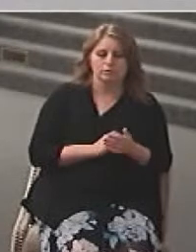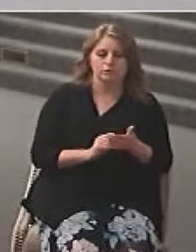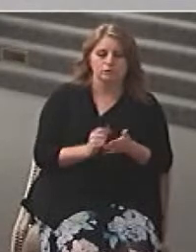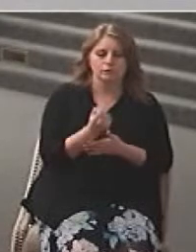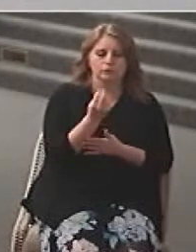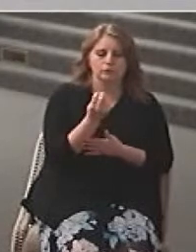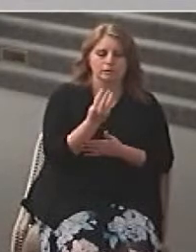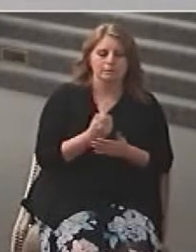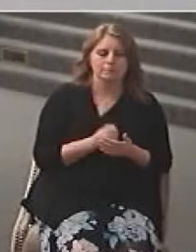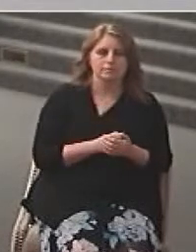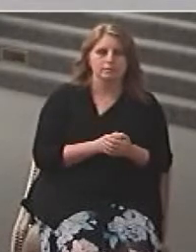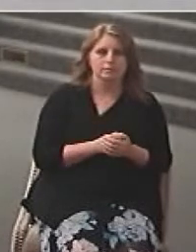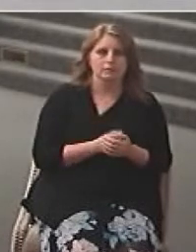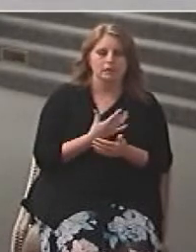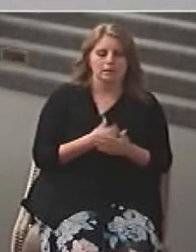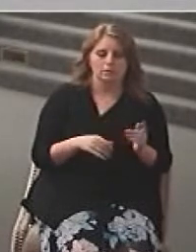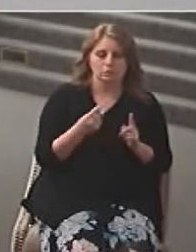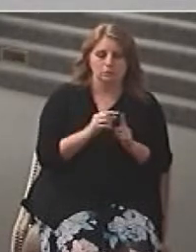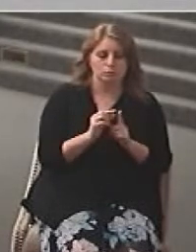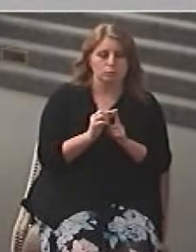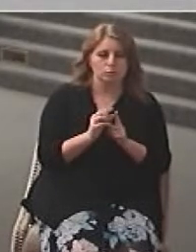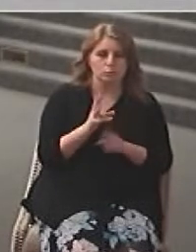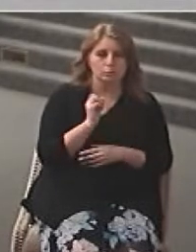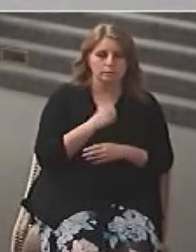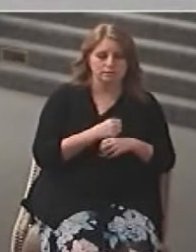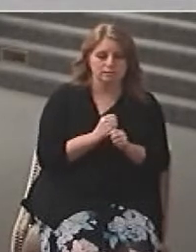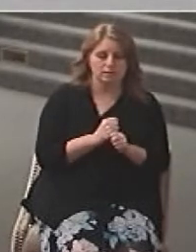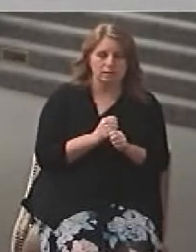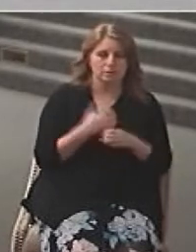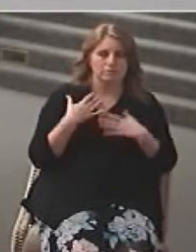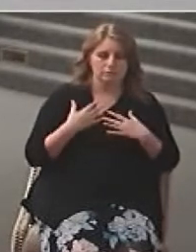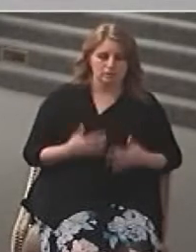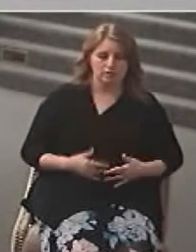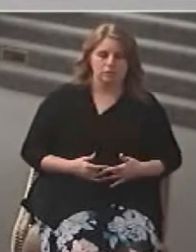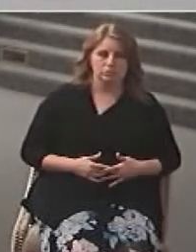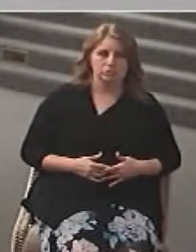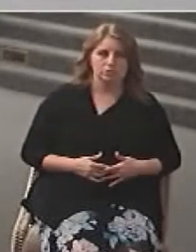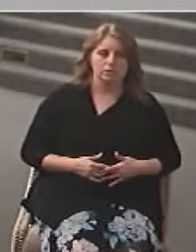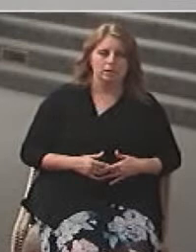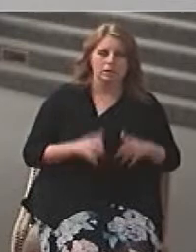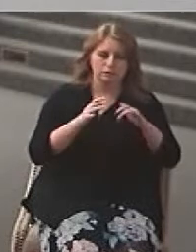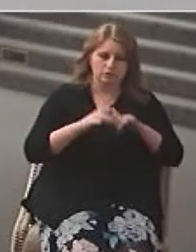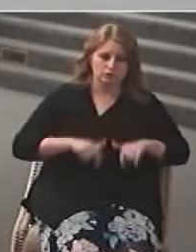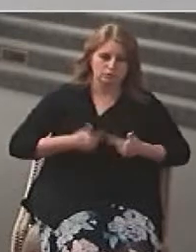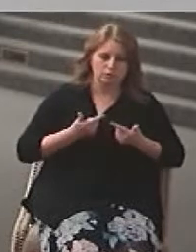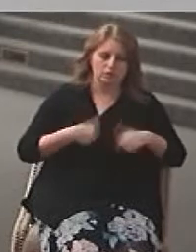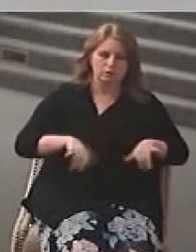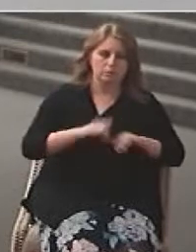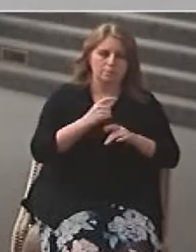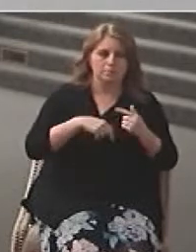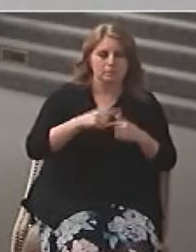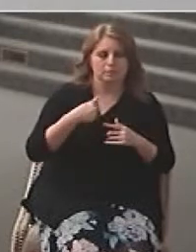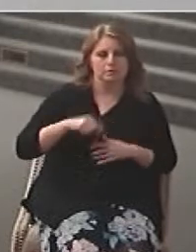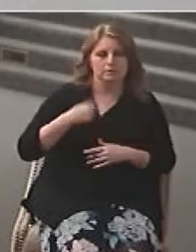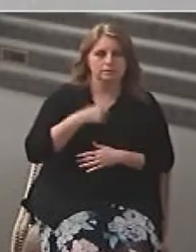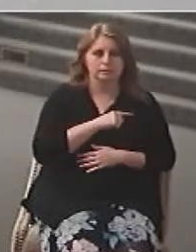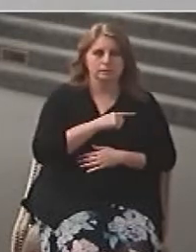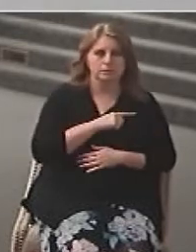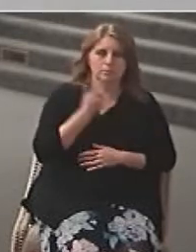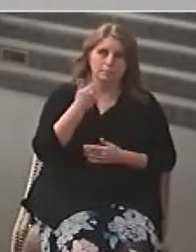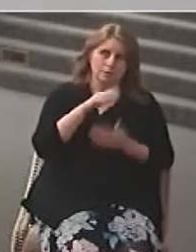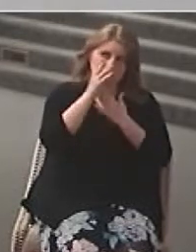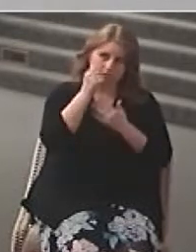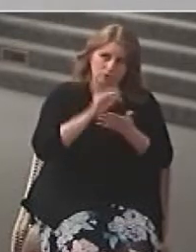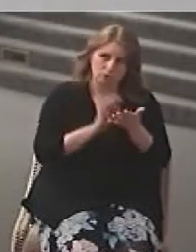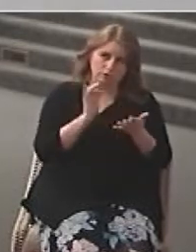14, "And the Word was made flesh and dwelt among us. And we beheld His glory, the glory as of